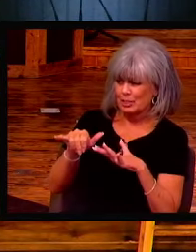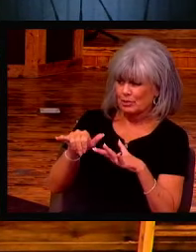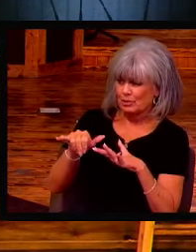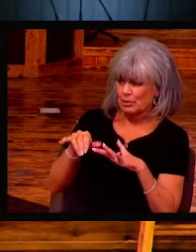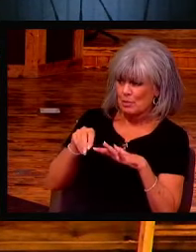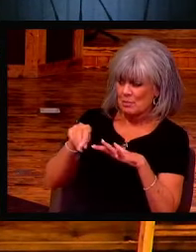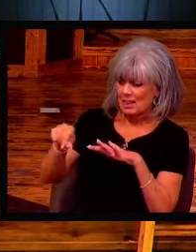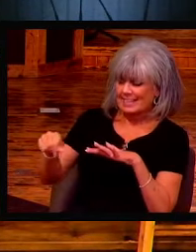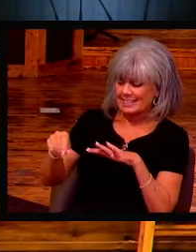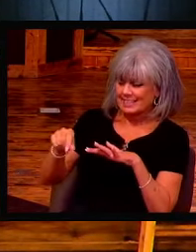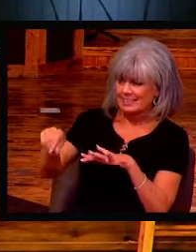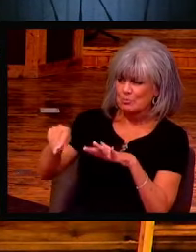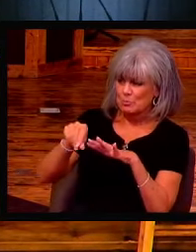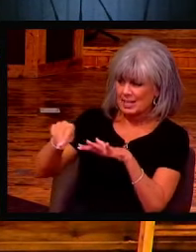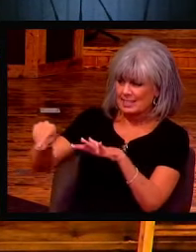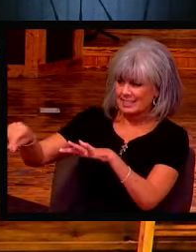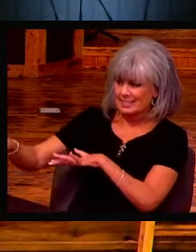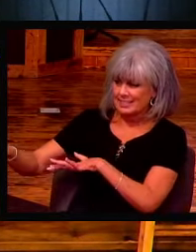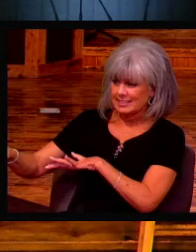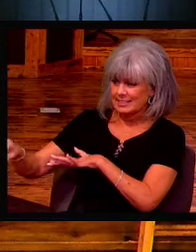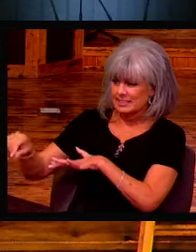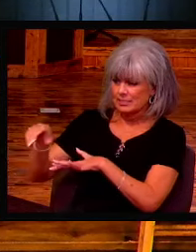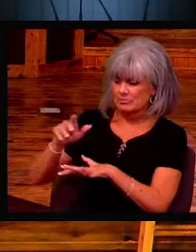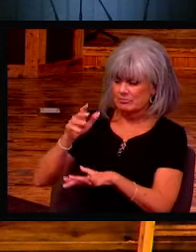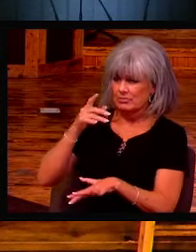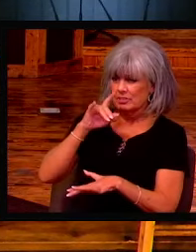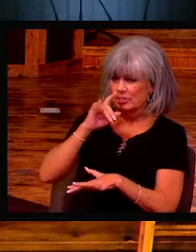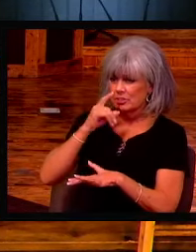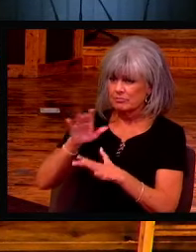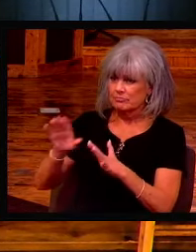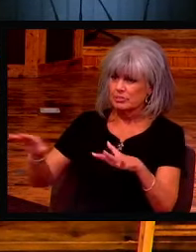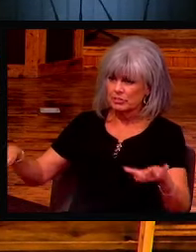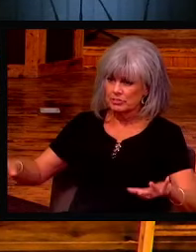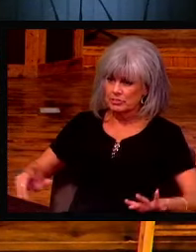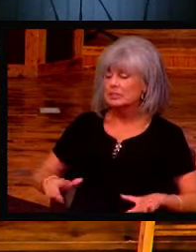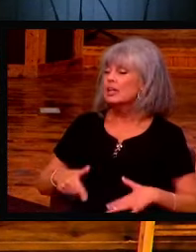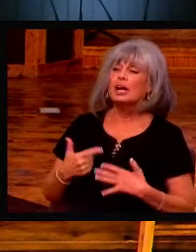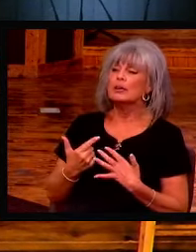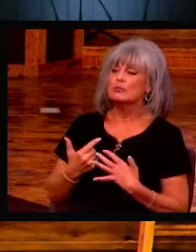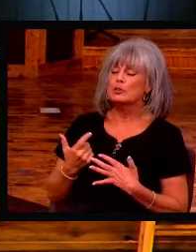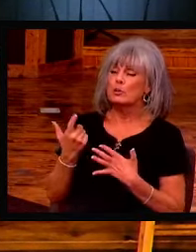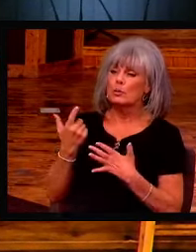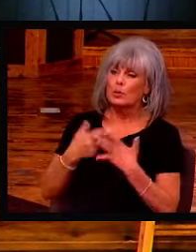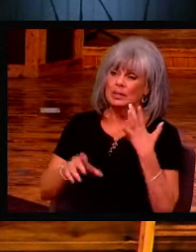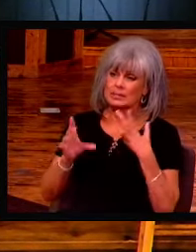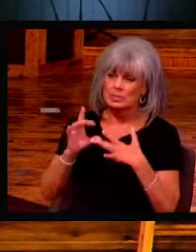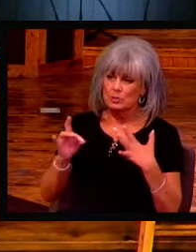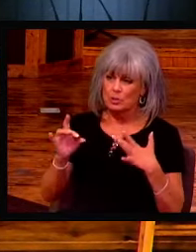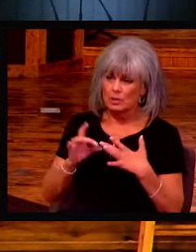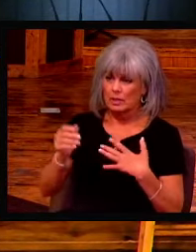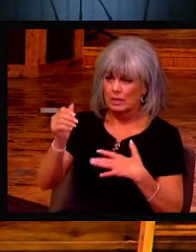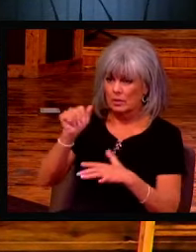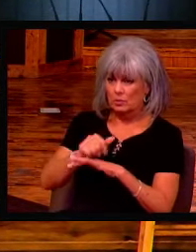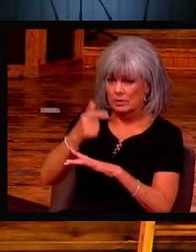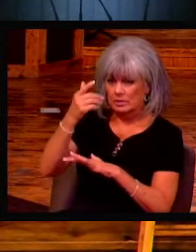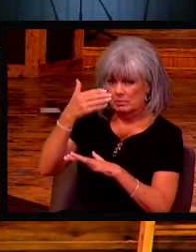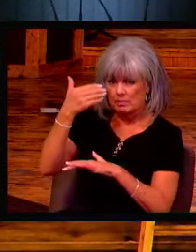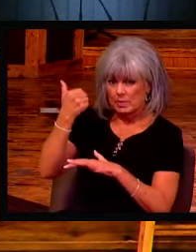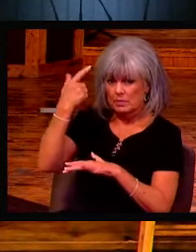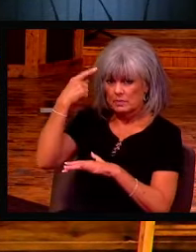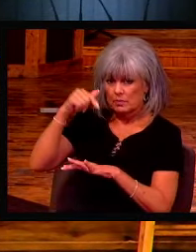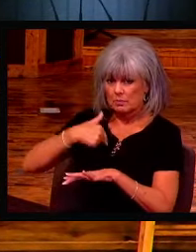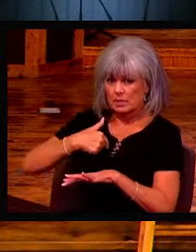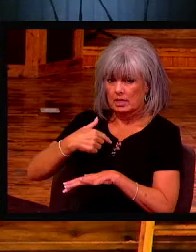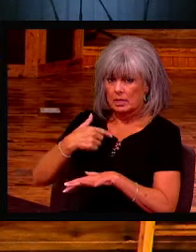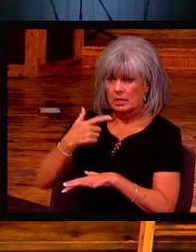children's life. And this is probably one of the analogies that works best for my brain, is that when a